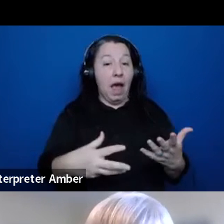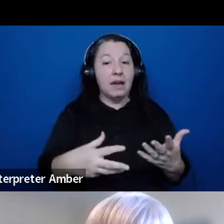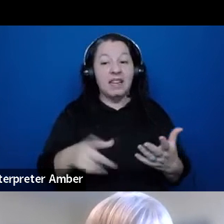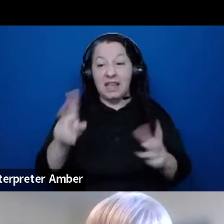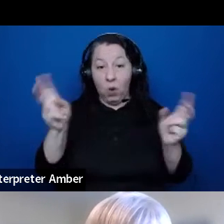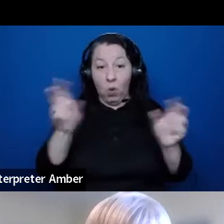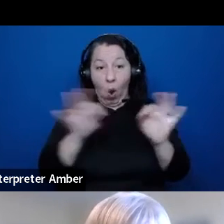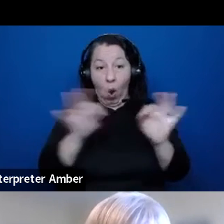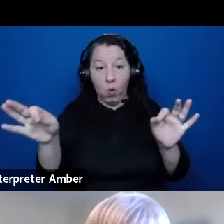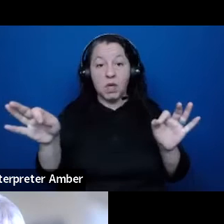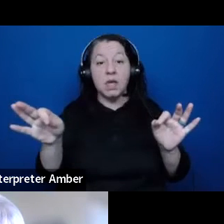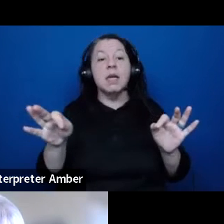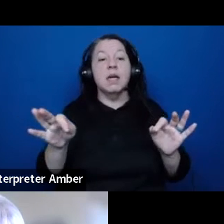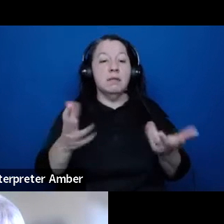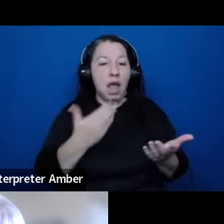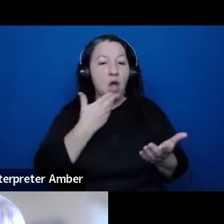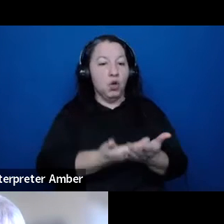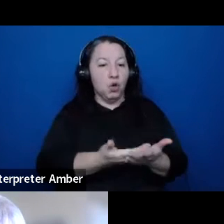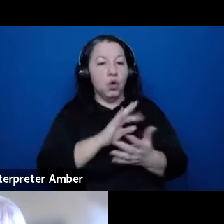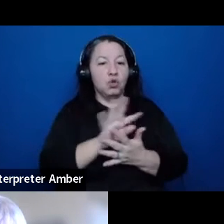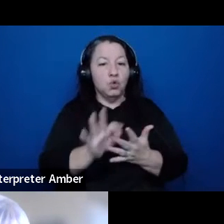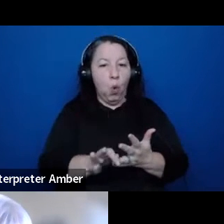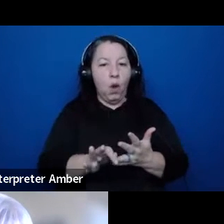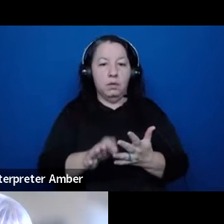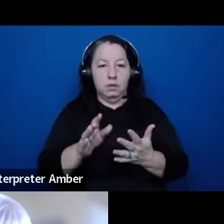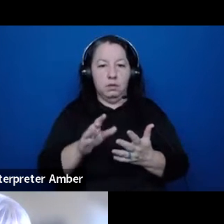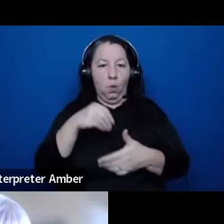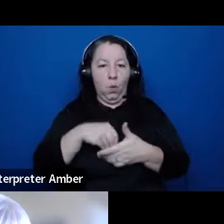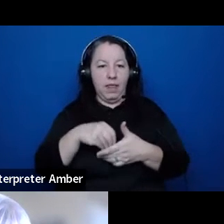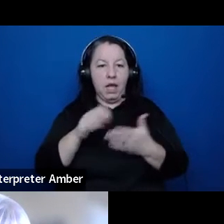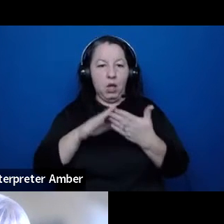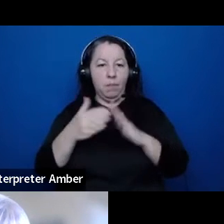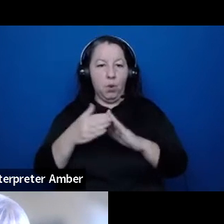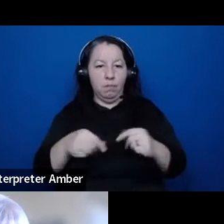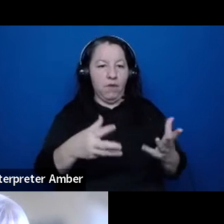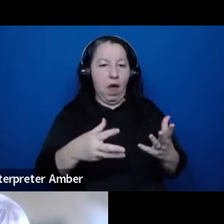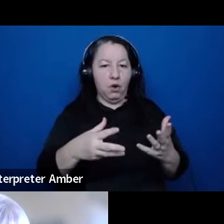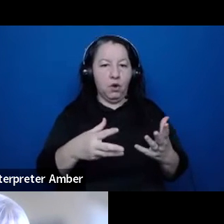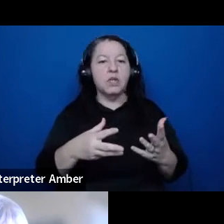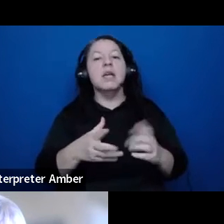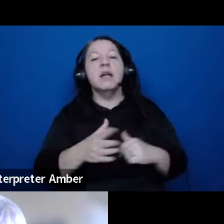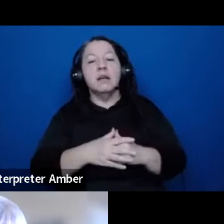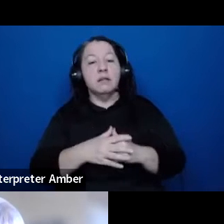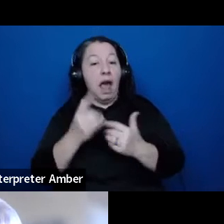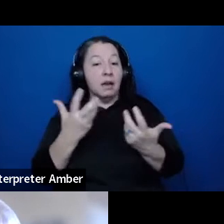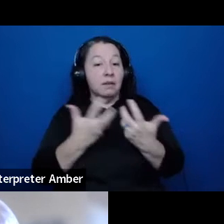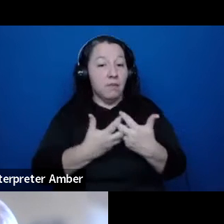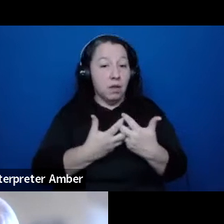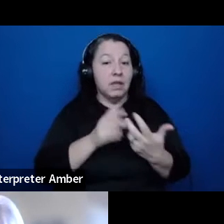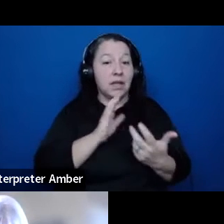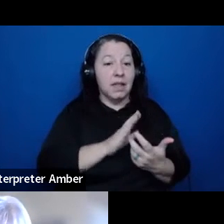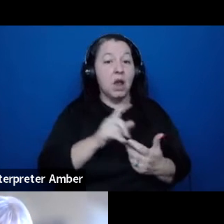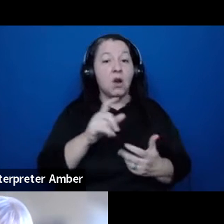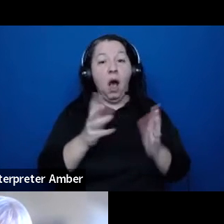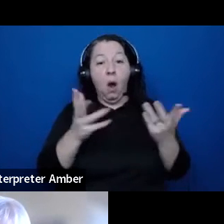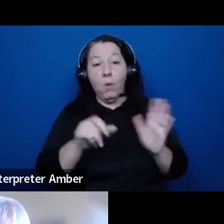a meaningful choice of community providers consistent with their identified needs and preferences. And it goes on. I'm